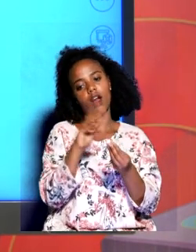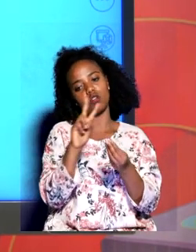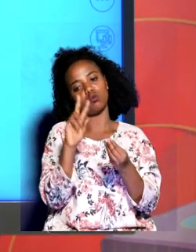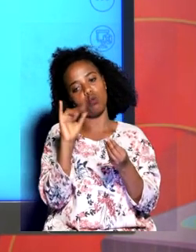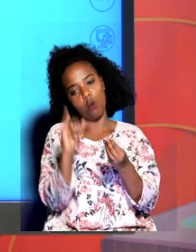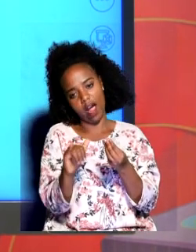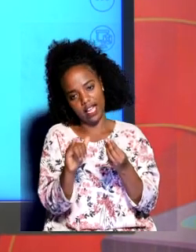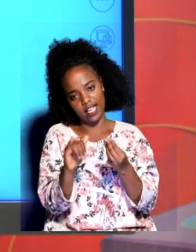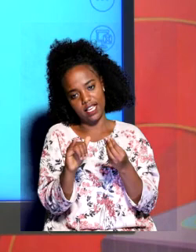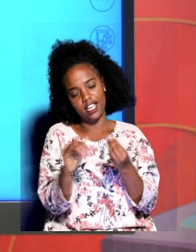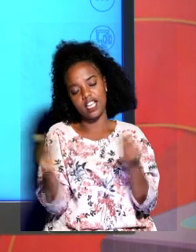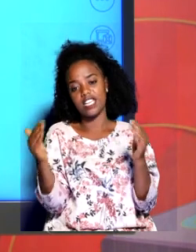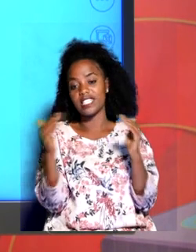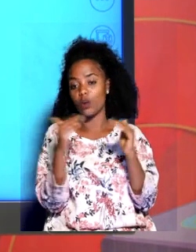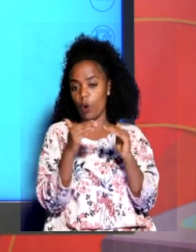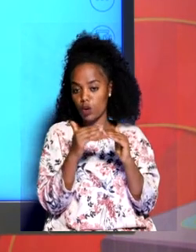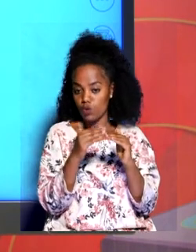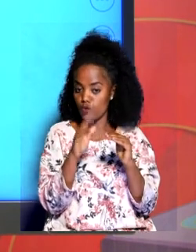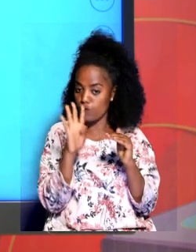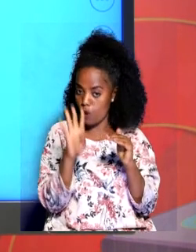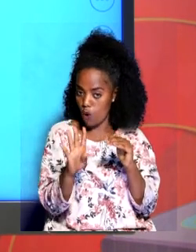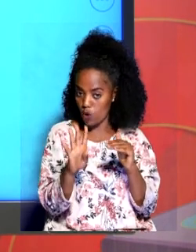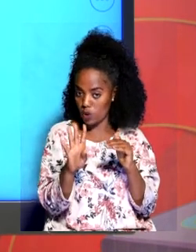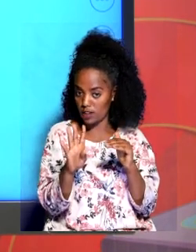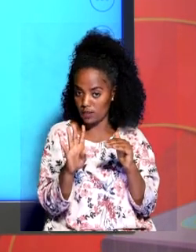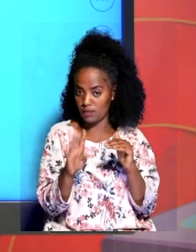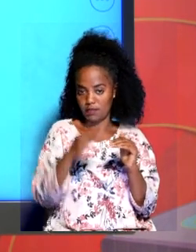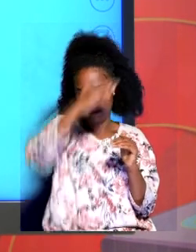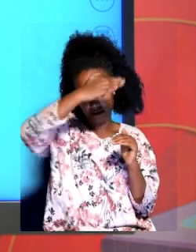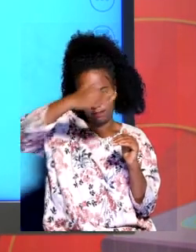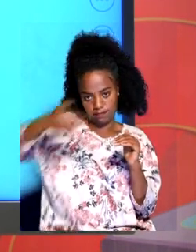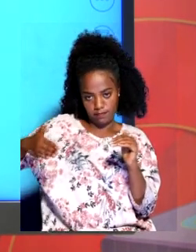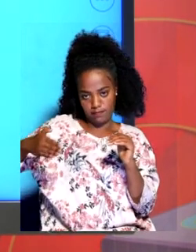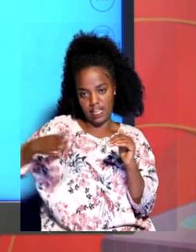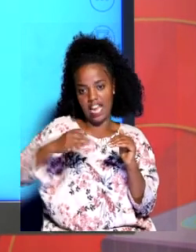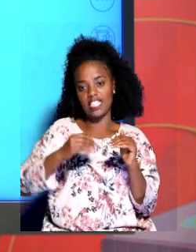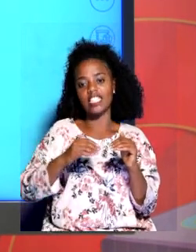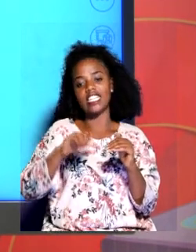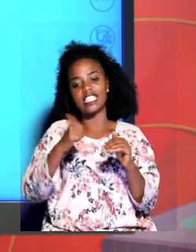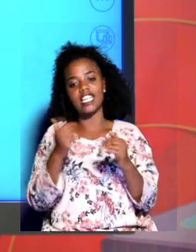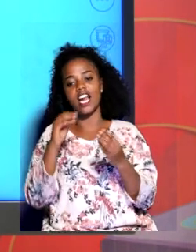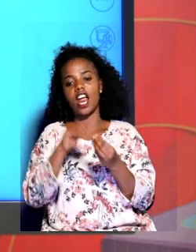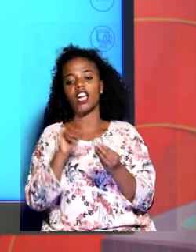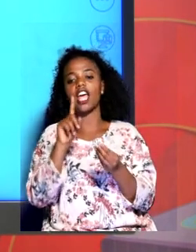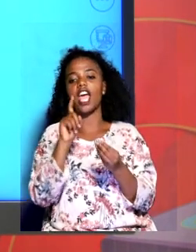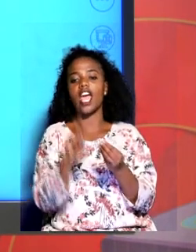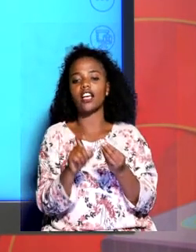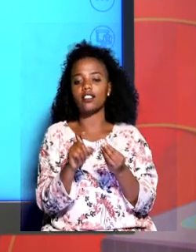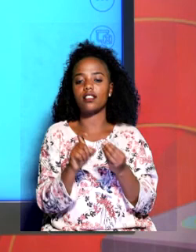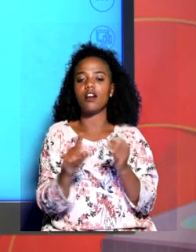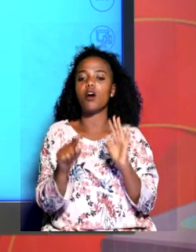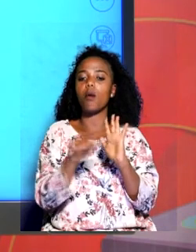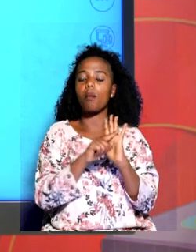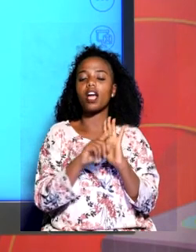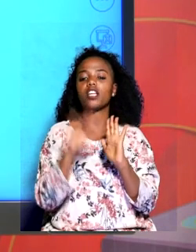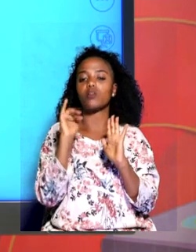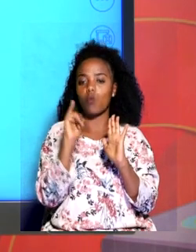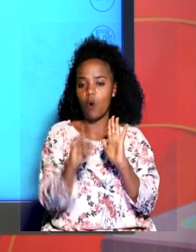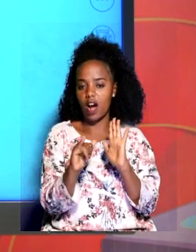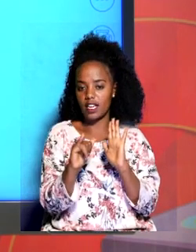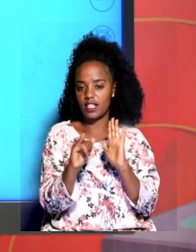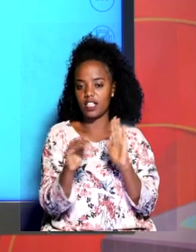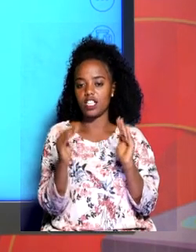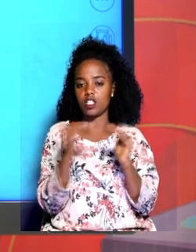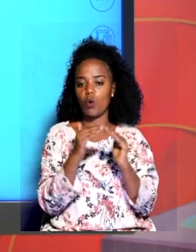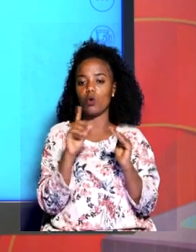2y is equal to 4, this line, and this line is this, x minus y